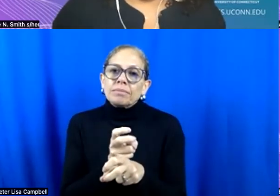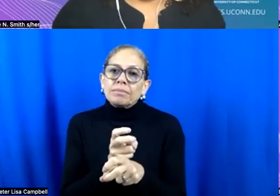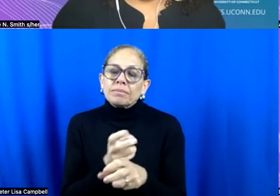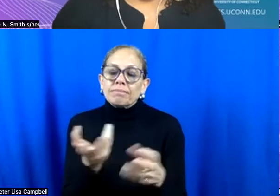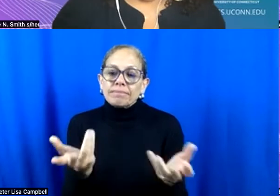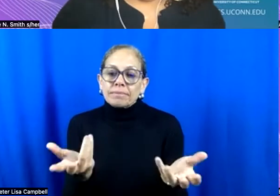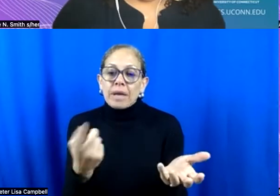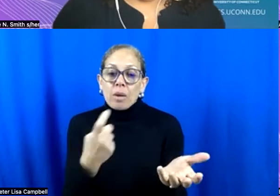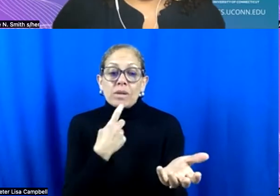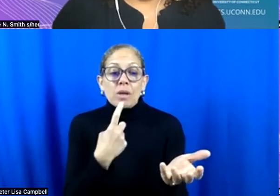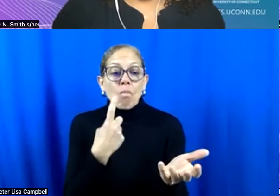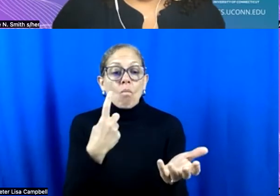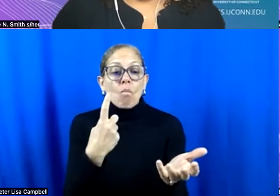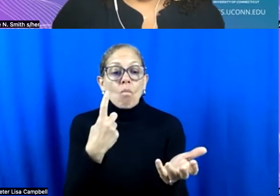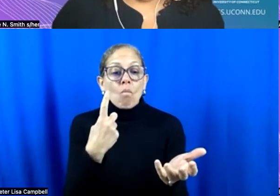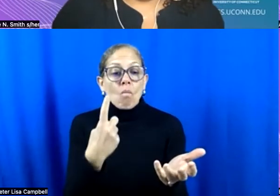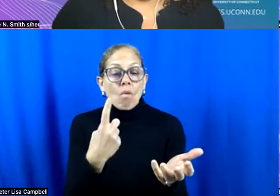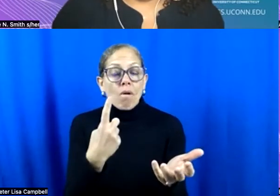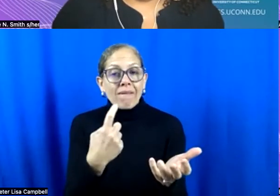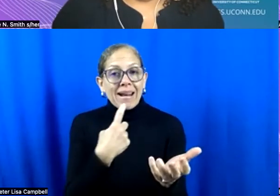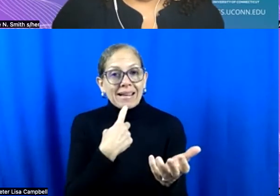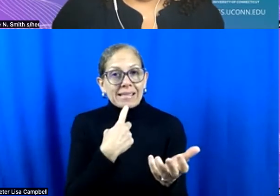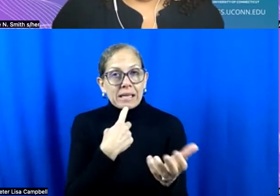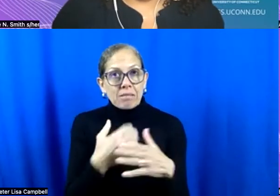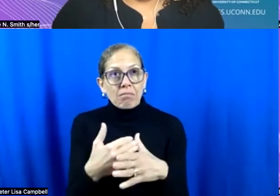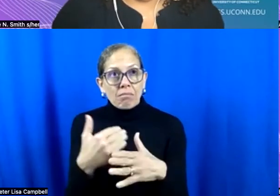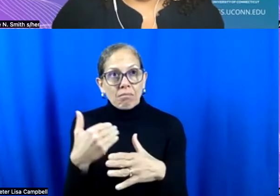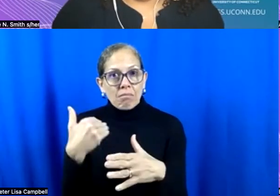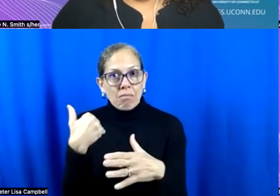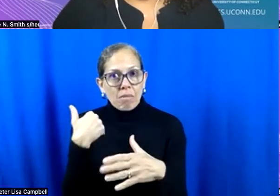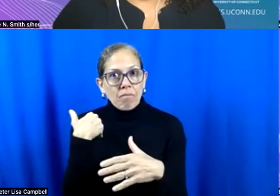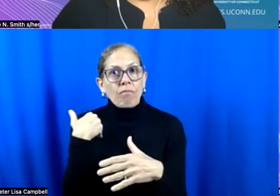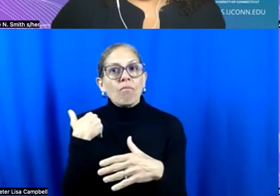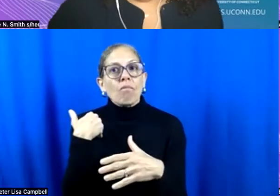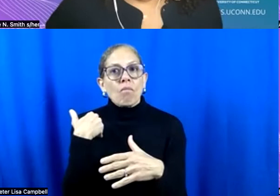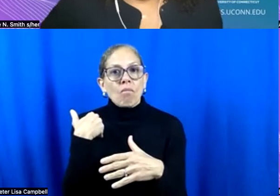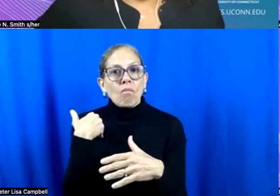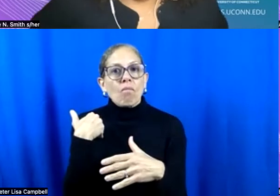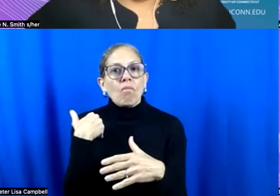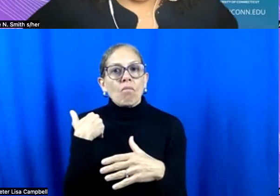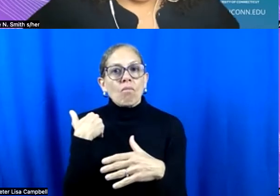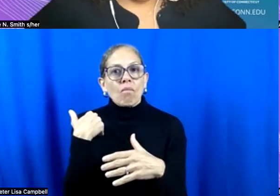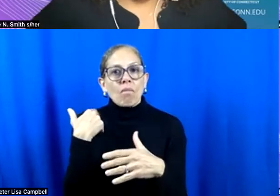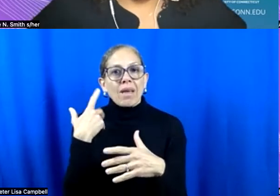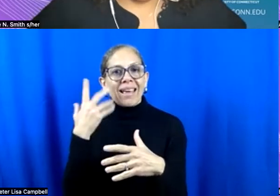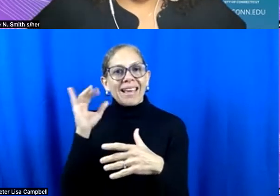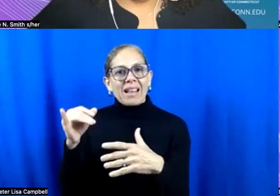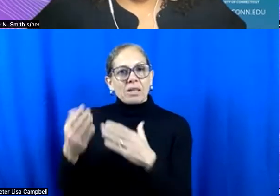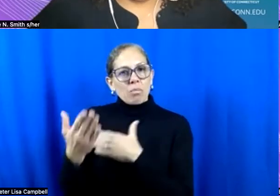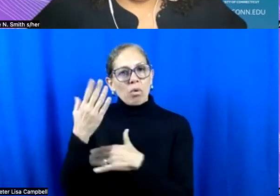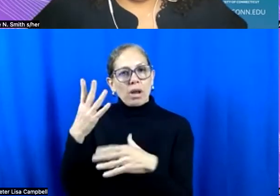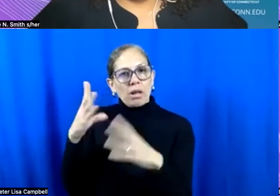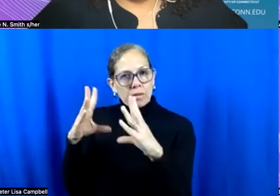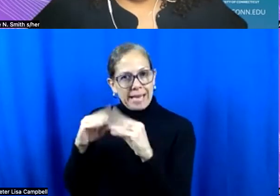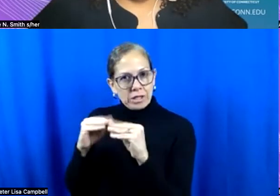again, one of the things that I named earlier, when we were in our, you know, internal session with students,